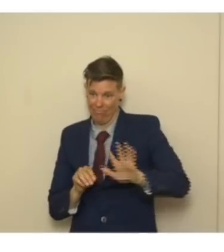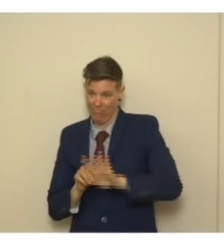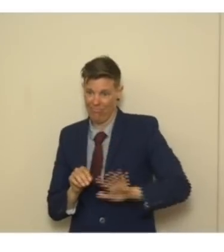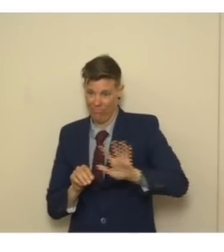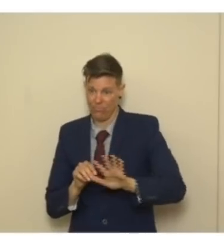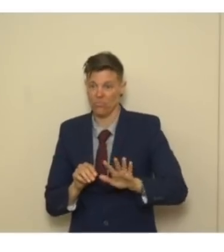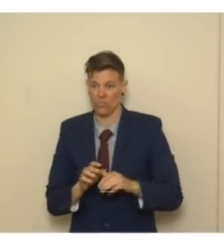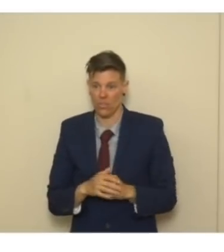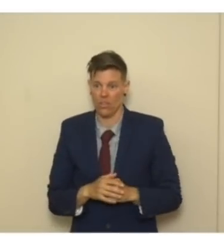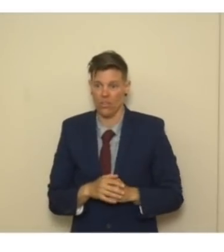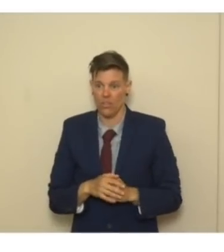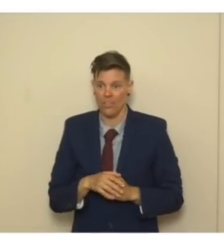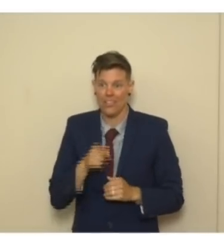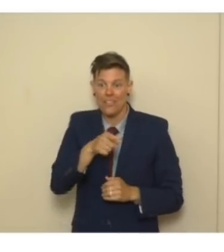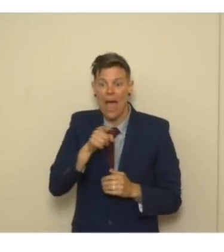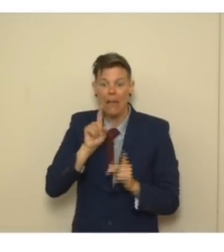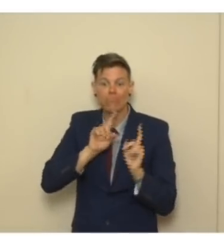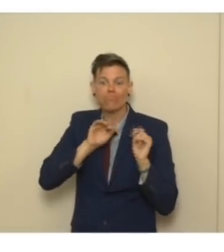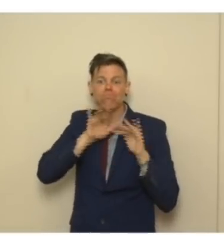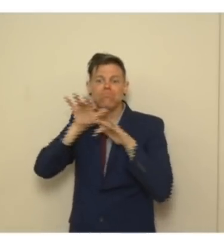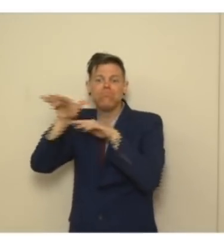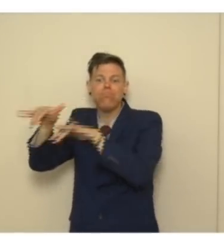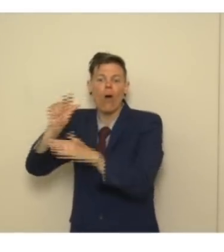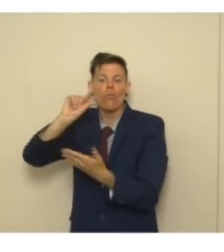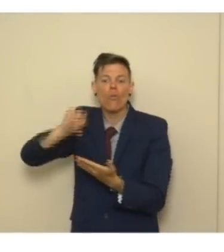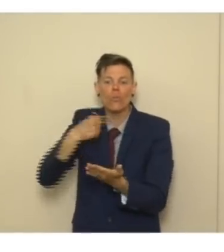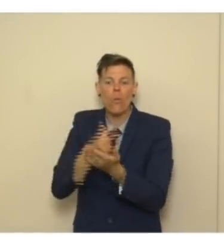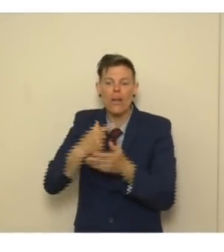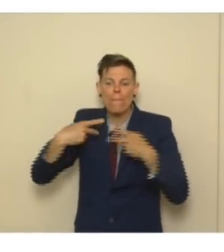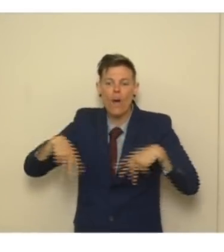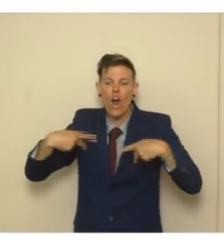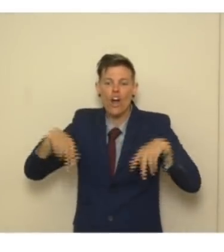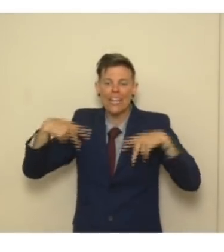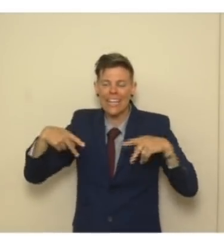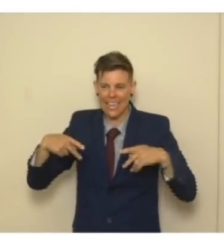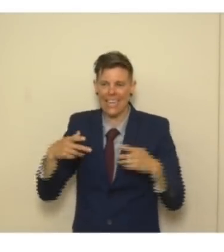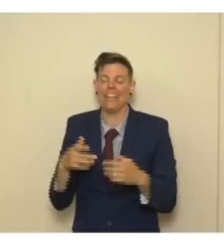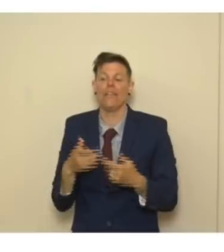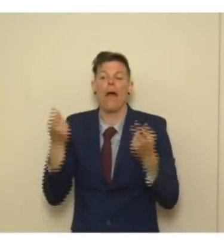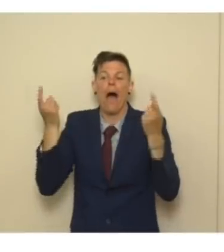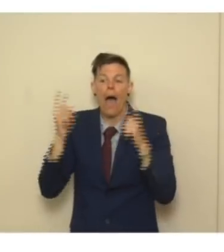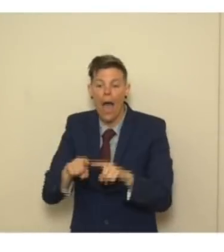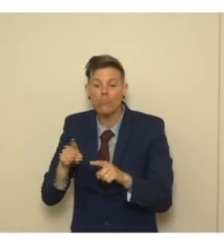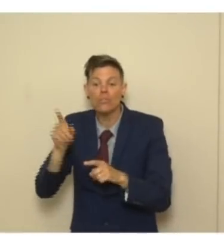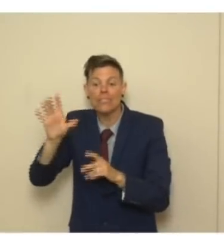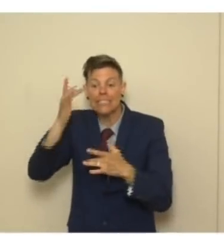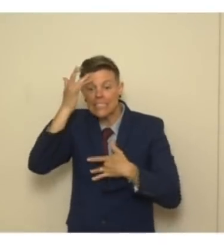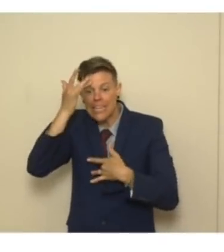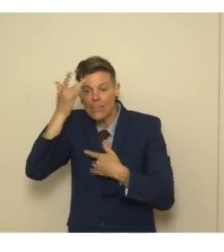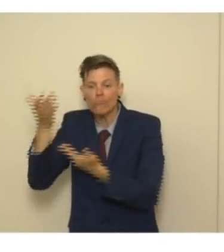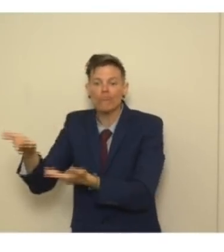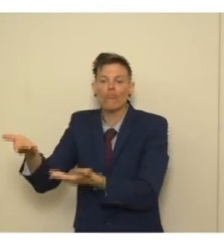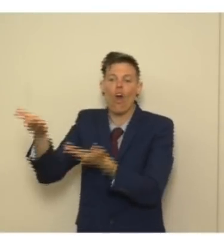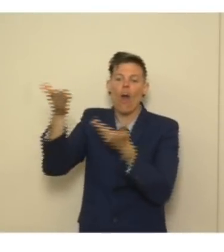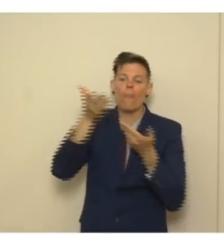graduation parties in Arizona, brought back dozens of cases of COVID. There was a baseball tournament in Arizona people went to,